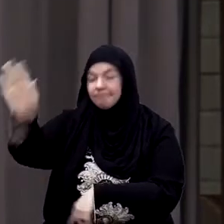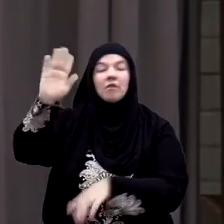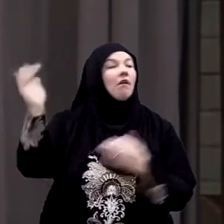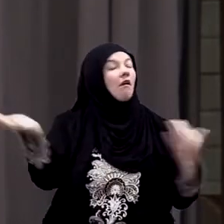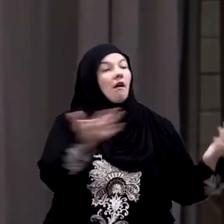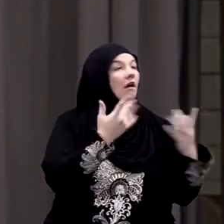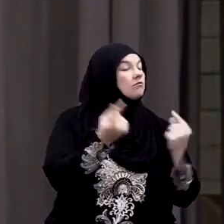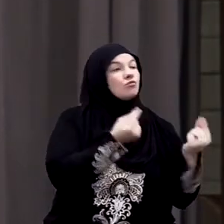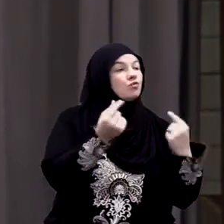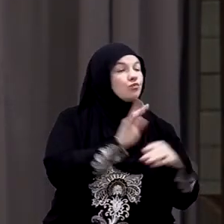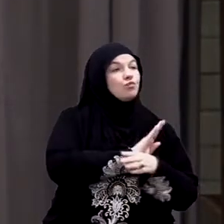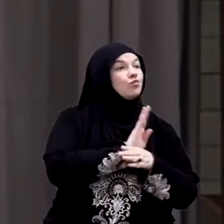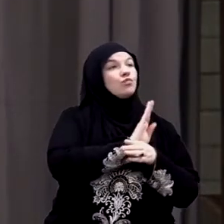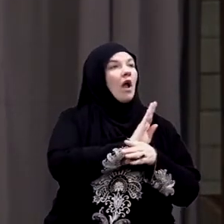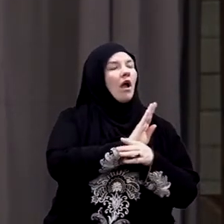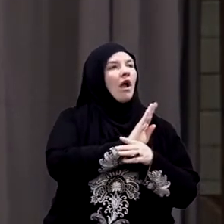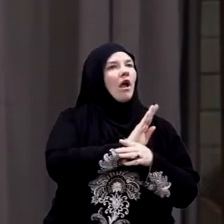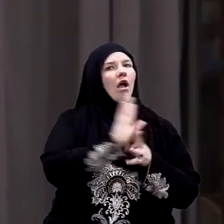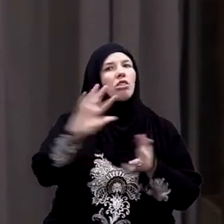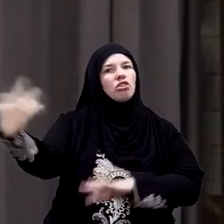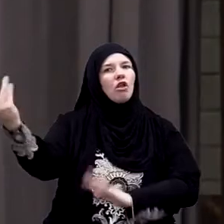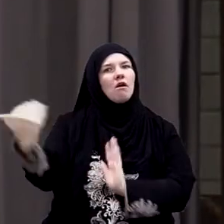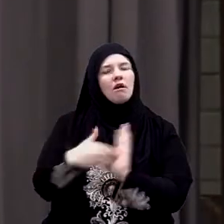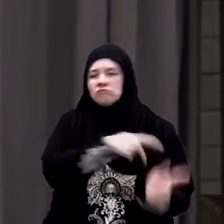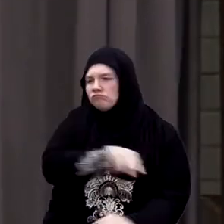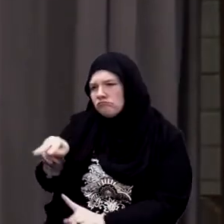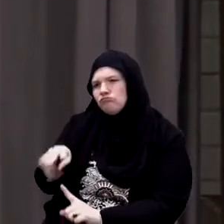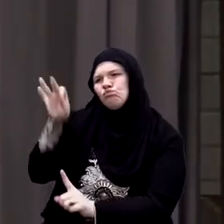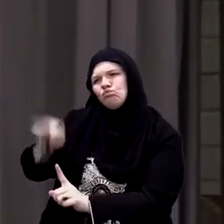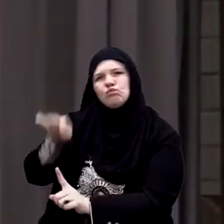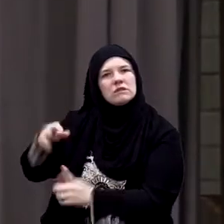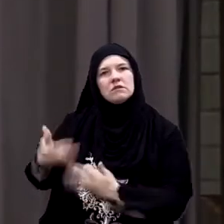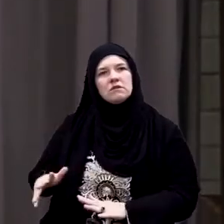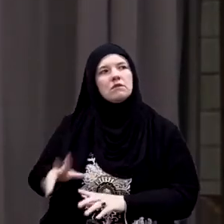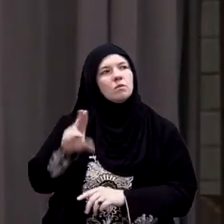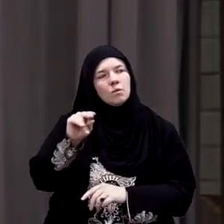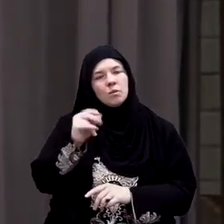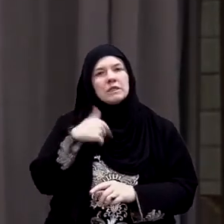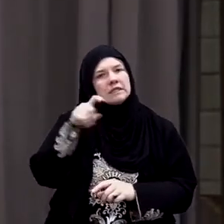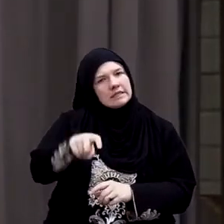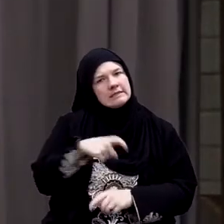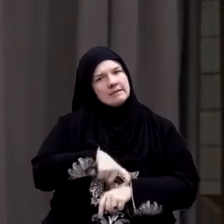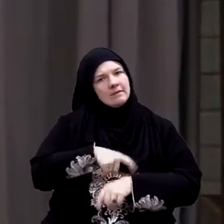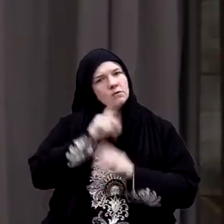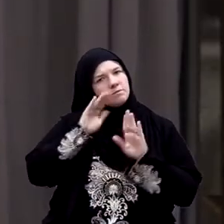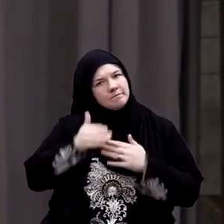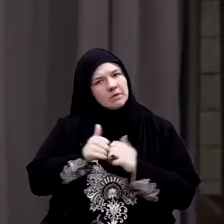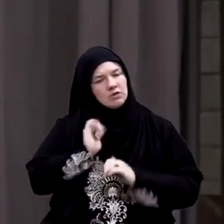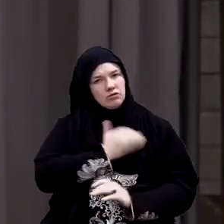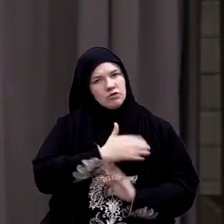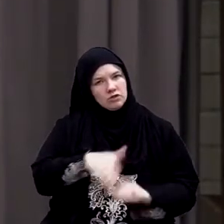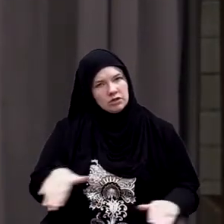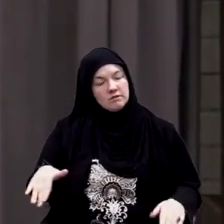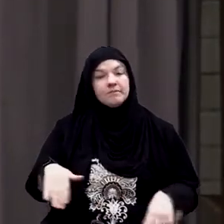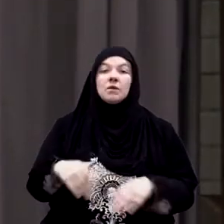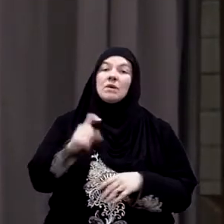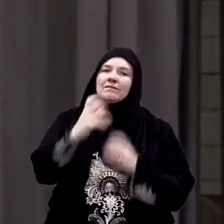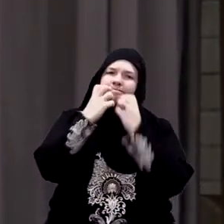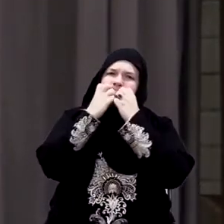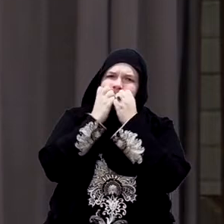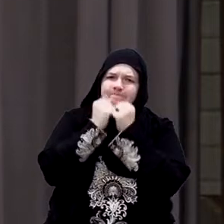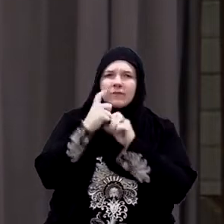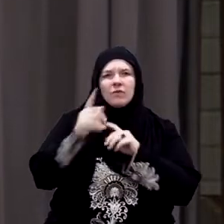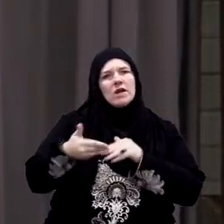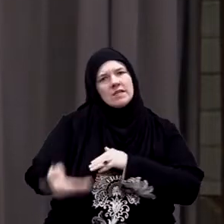community worldwide, not only here, but everywhere. To care for the next